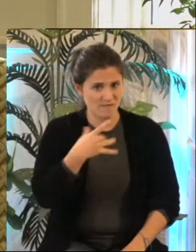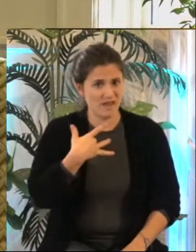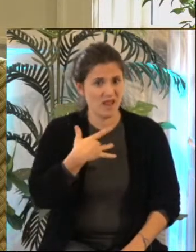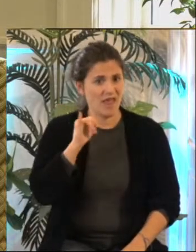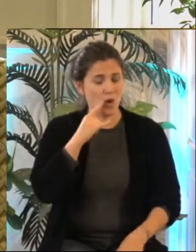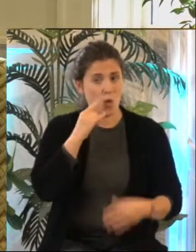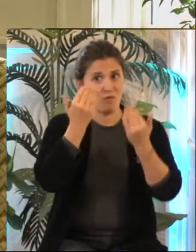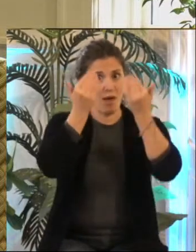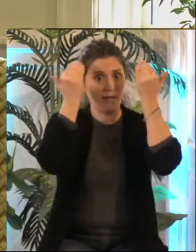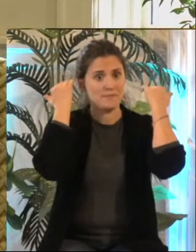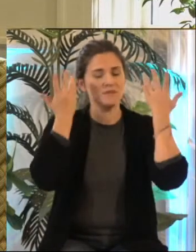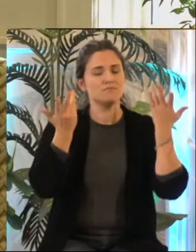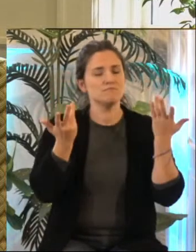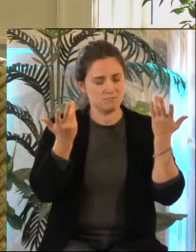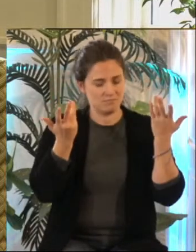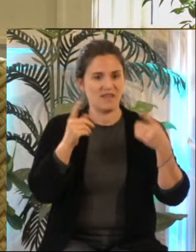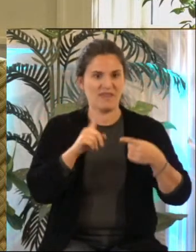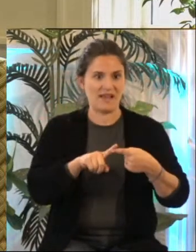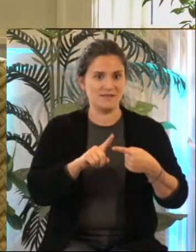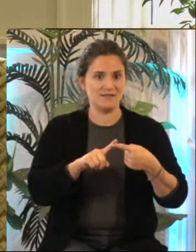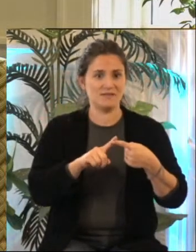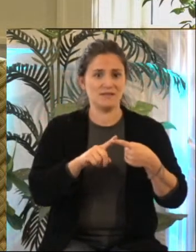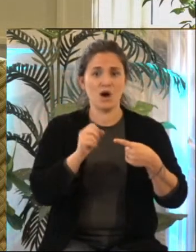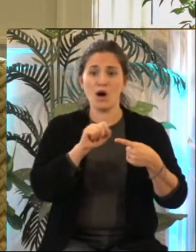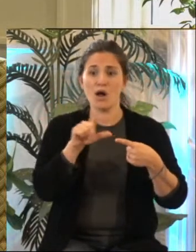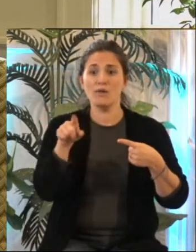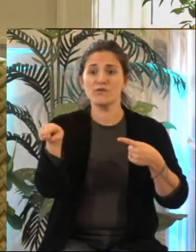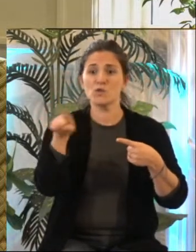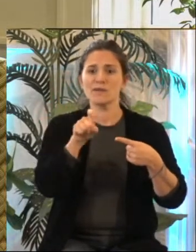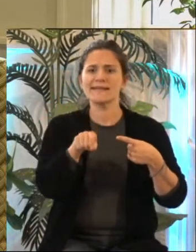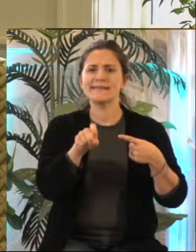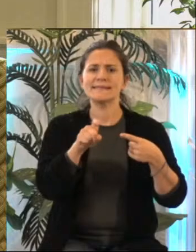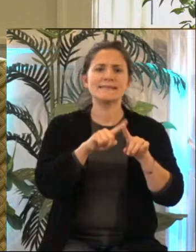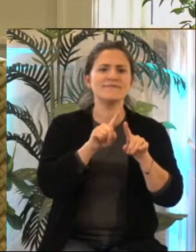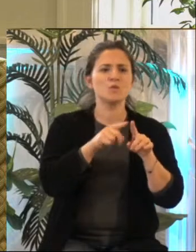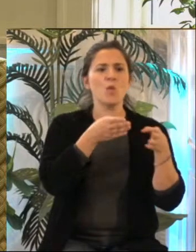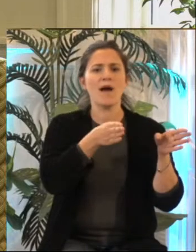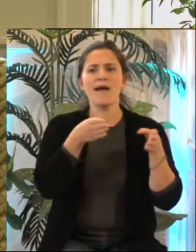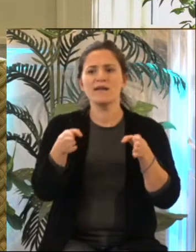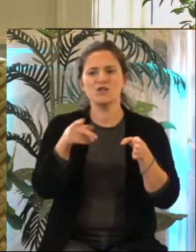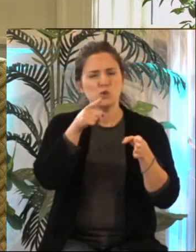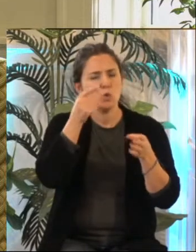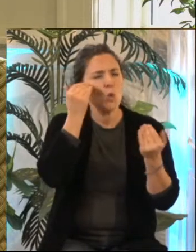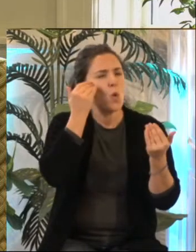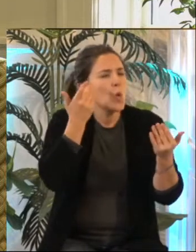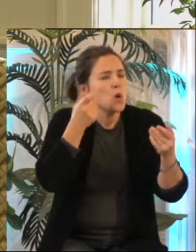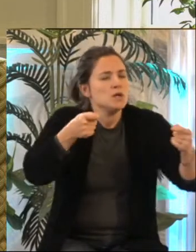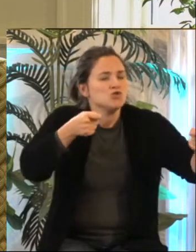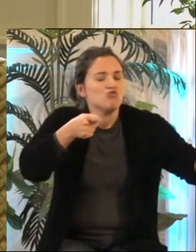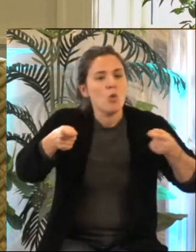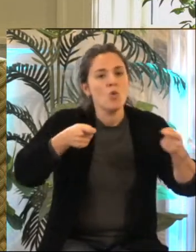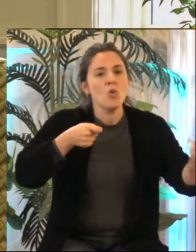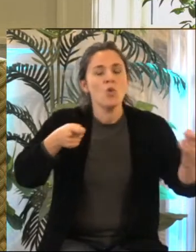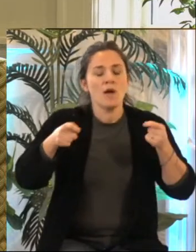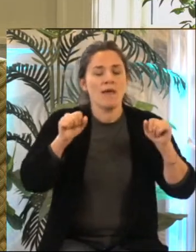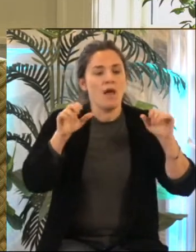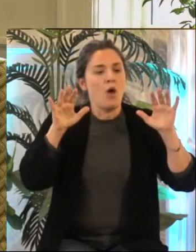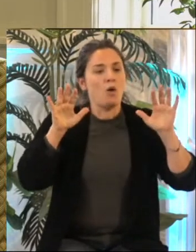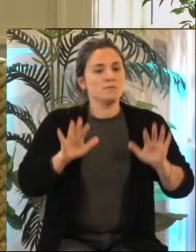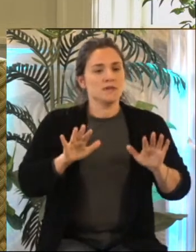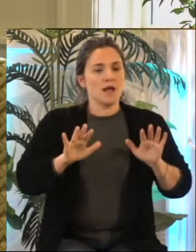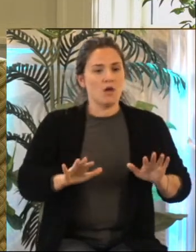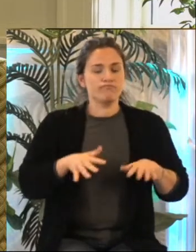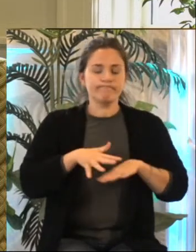alone in this. So we all need techniques to calm down and to ground ourselves.